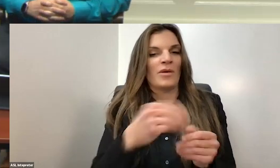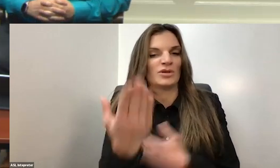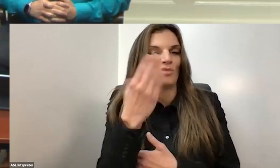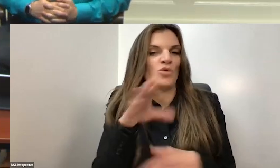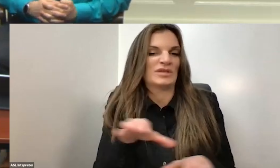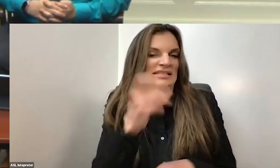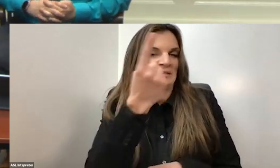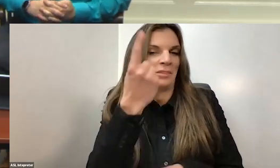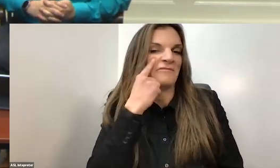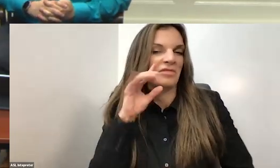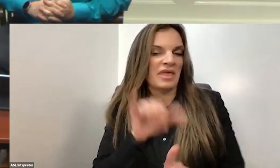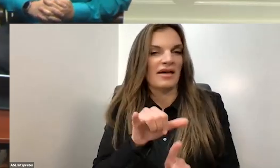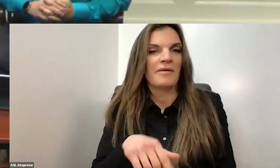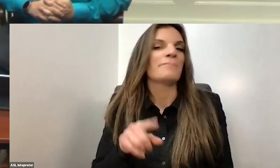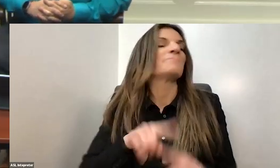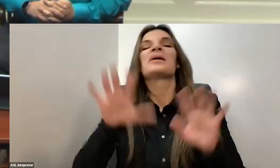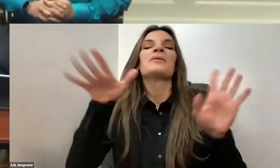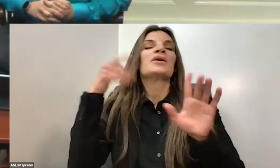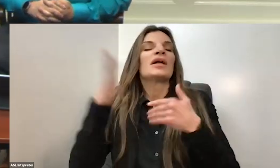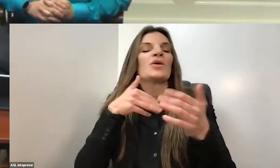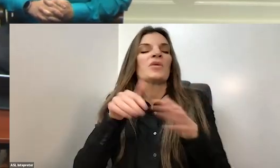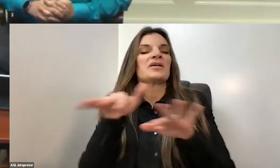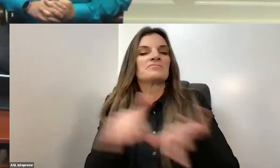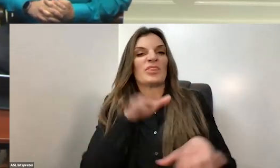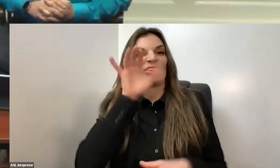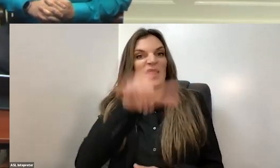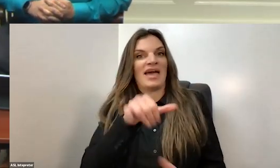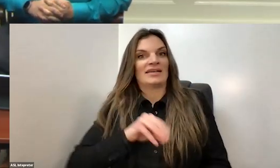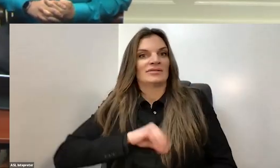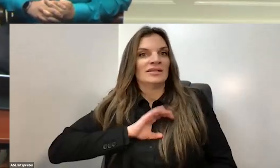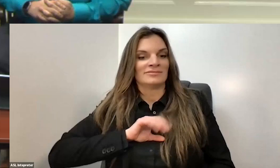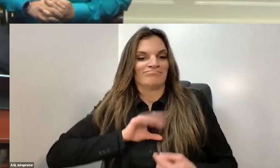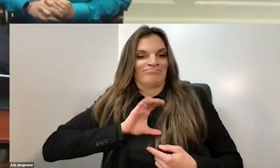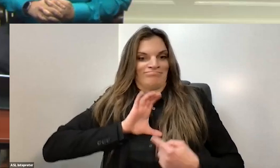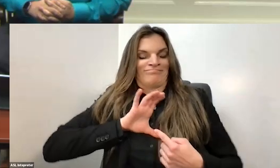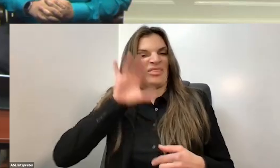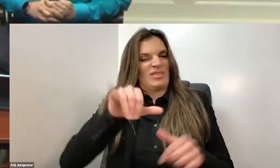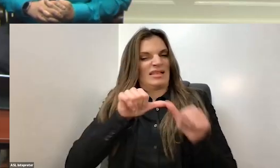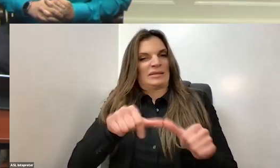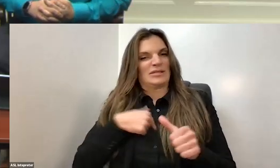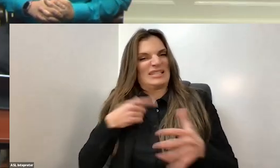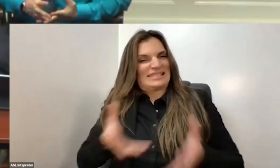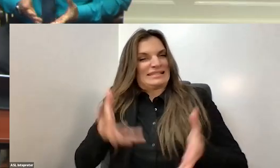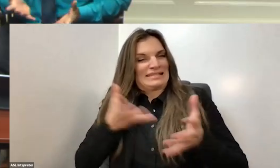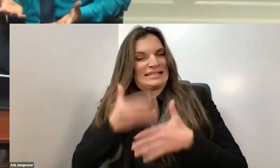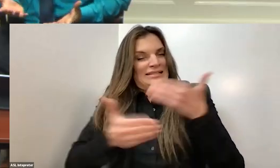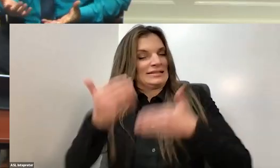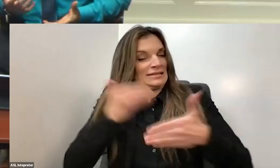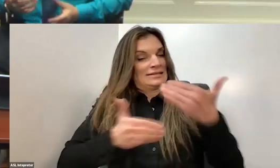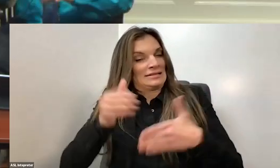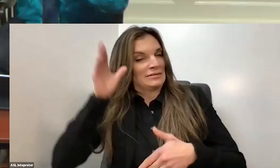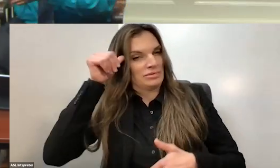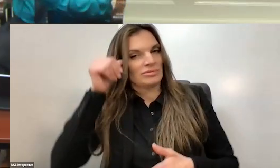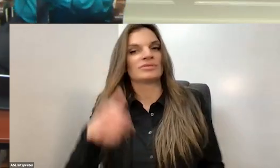the energy of it is what keeps me going. I know that's the same thing for Joe as well. Lots of demands